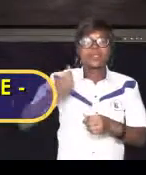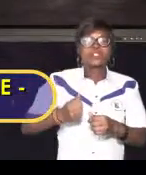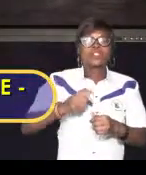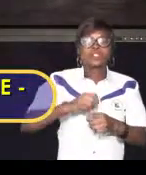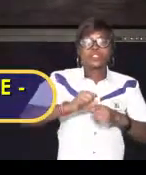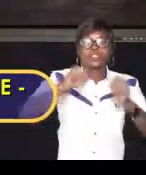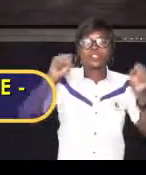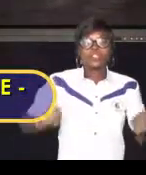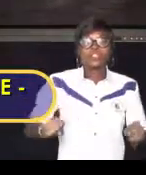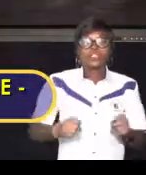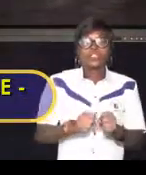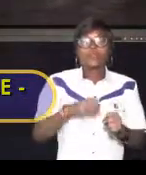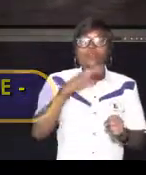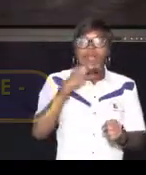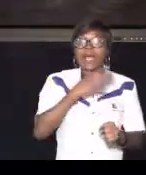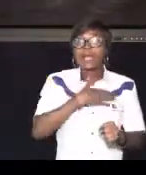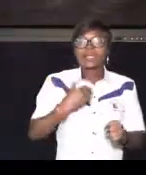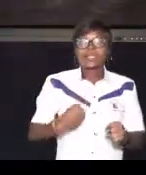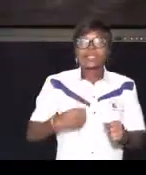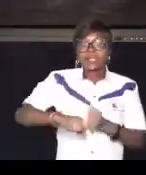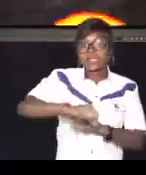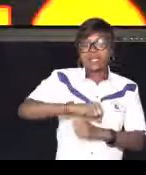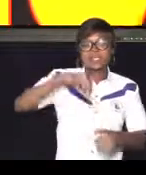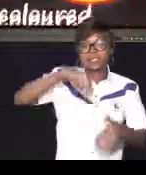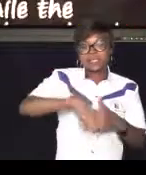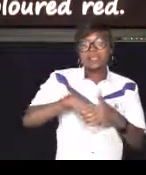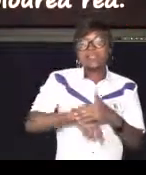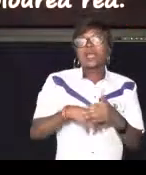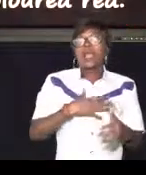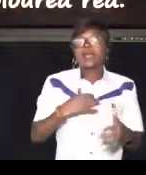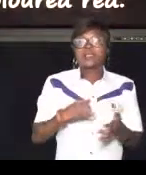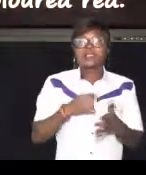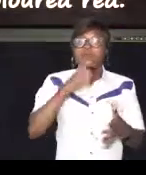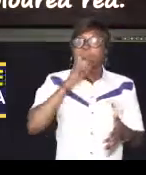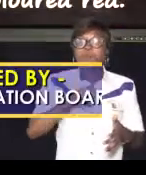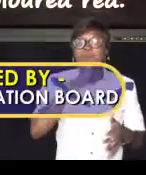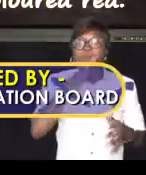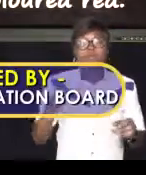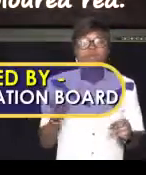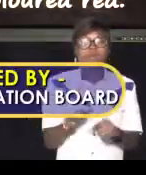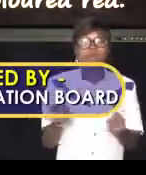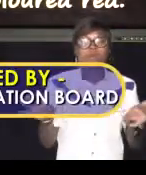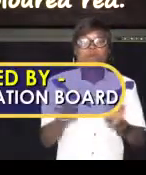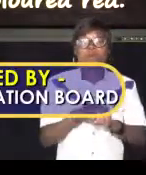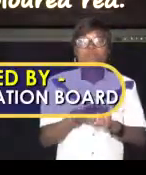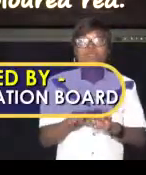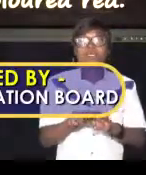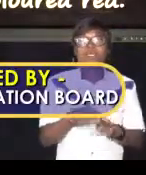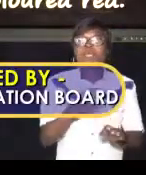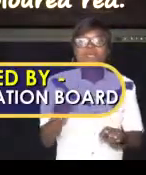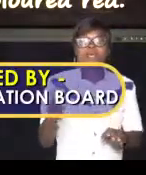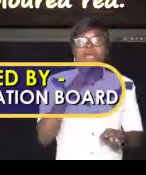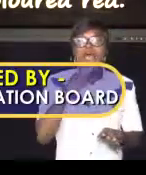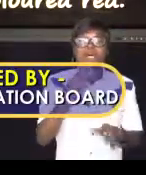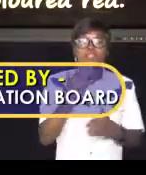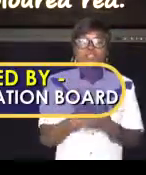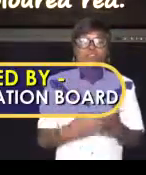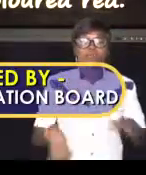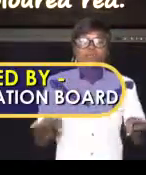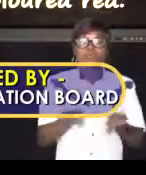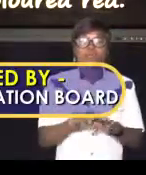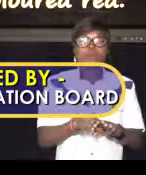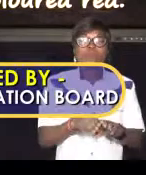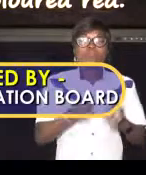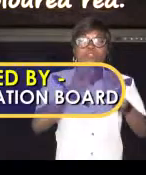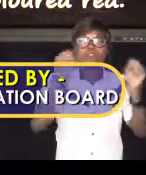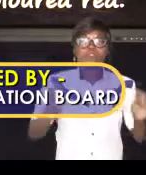area is inside of the shape, and the shape must be closed. All right, so here are some closed shape, and